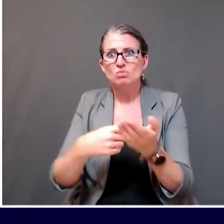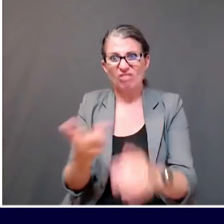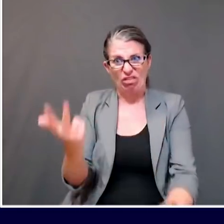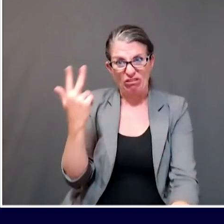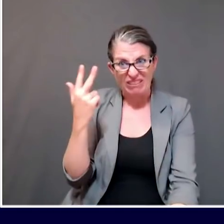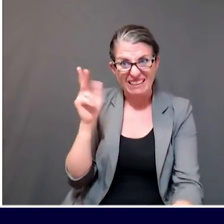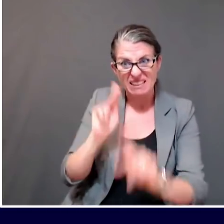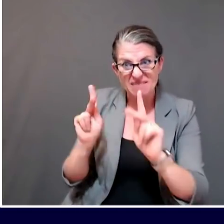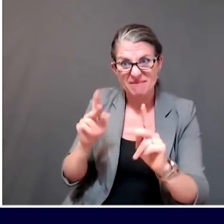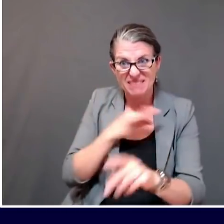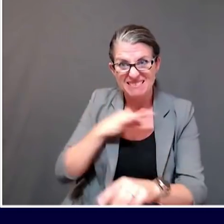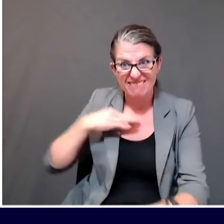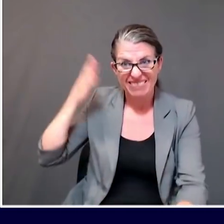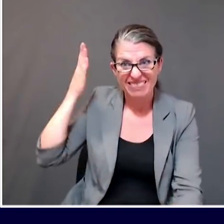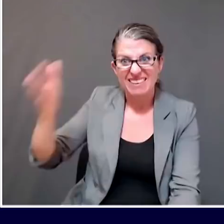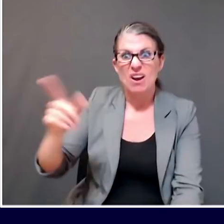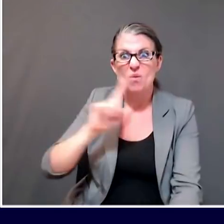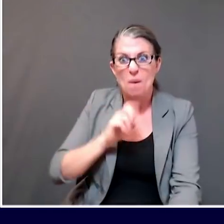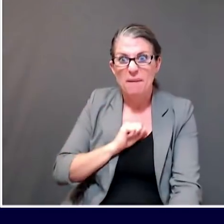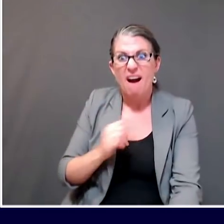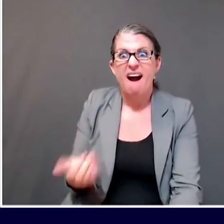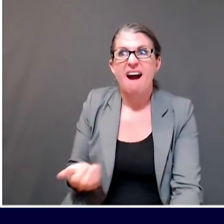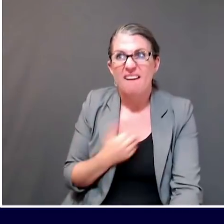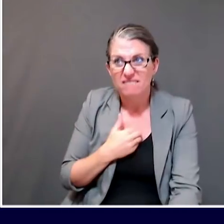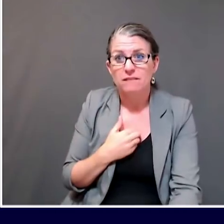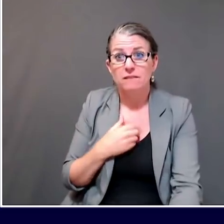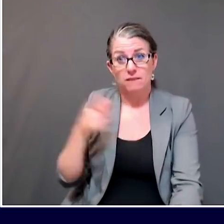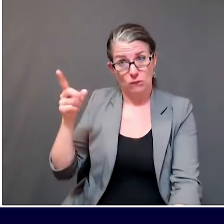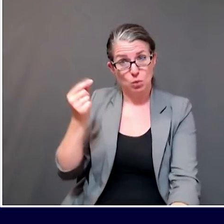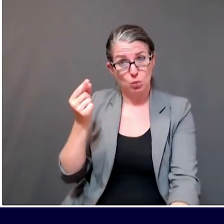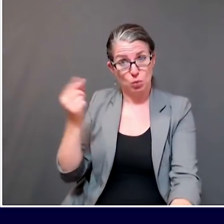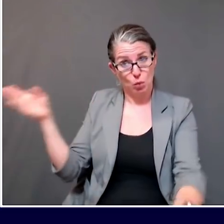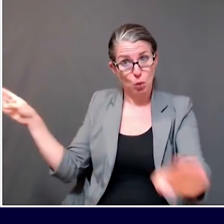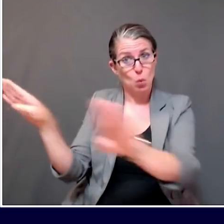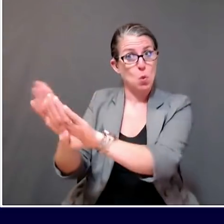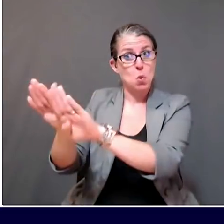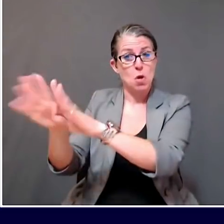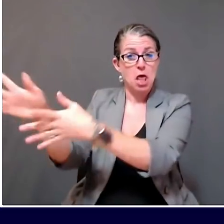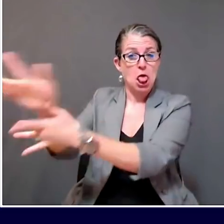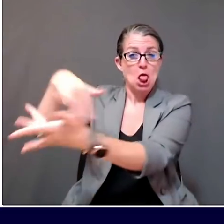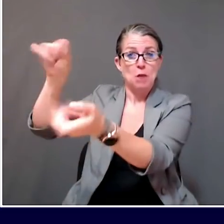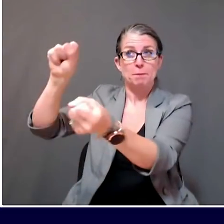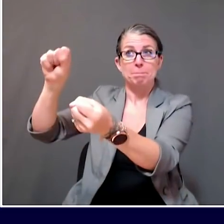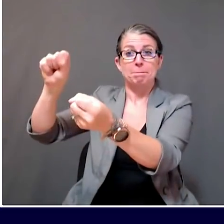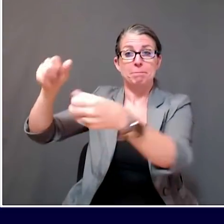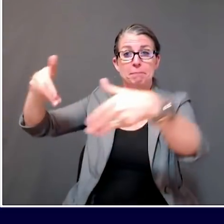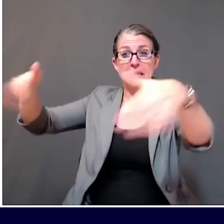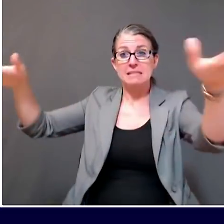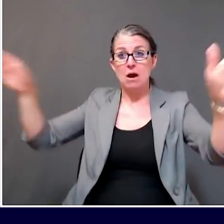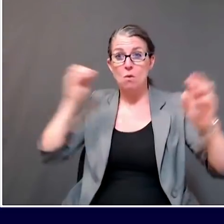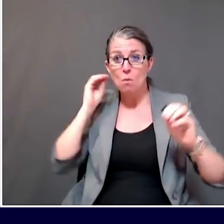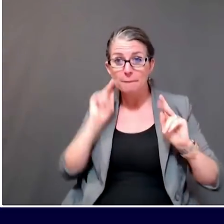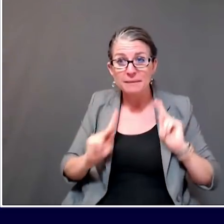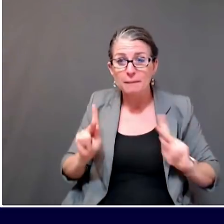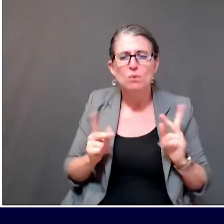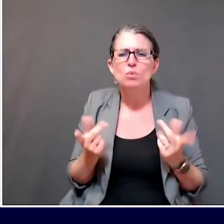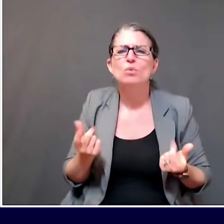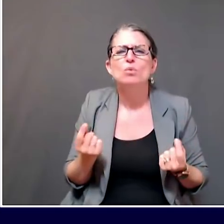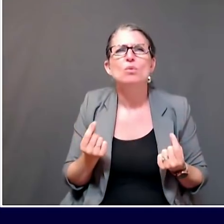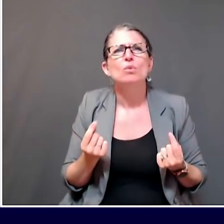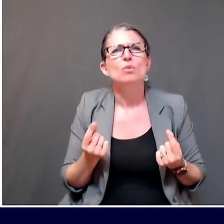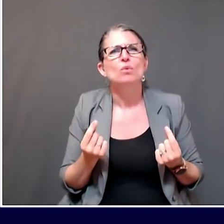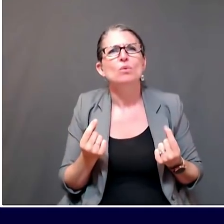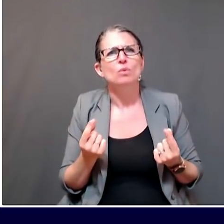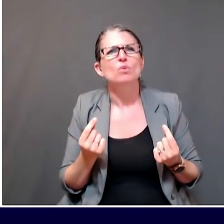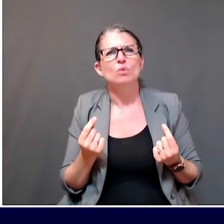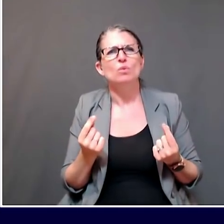for disinfection, and kind of what the CDC is involved with now? Yep. So Kevin, I can certainly take the latter point.